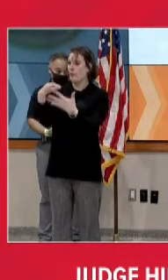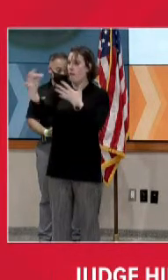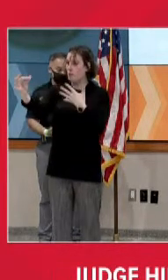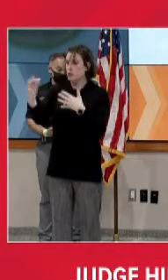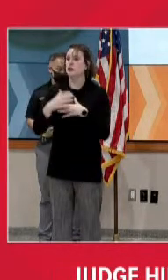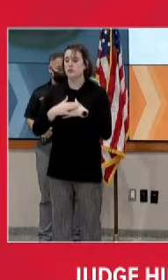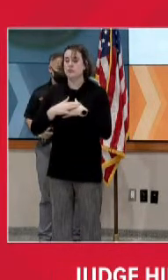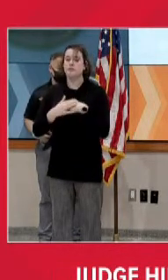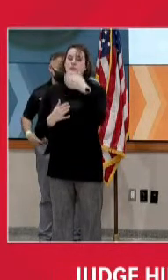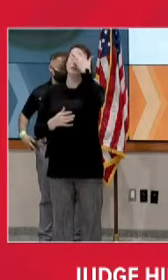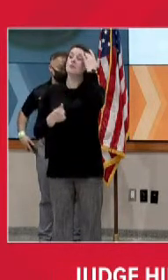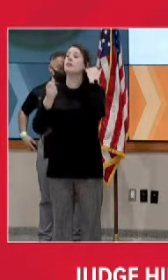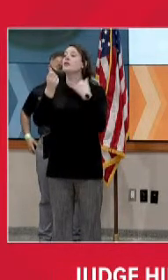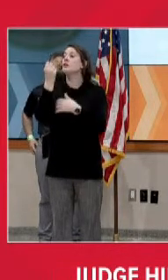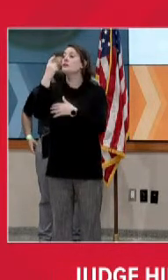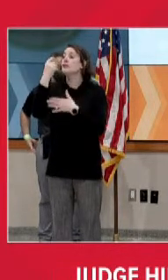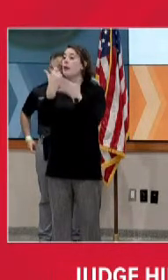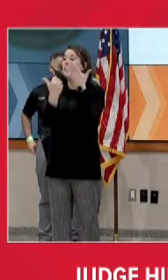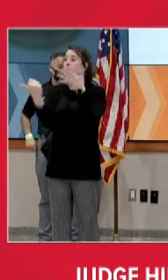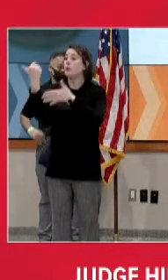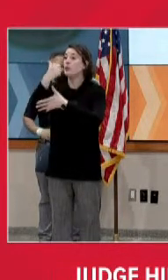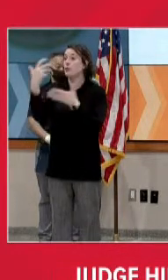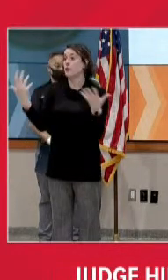as always, the priority would be